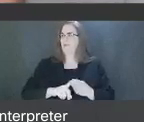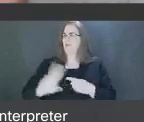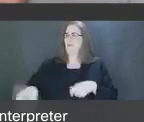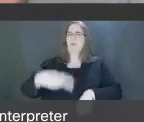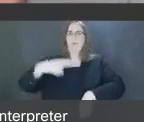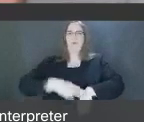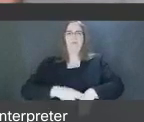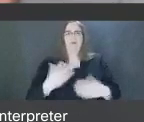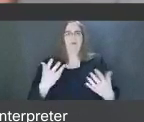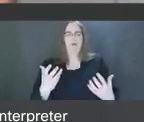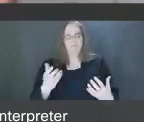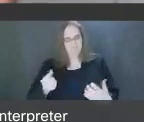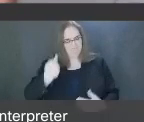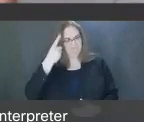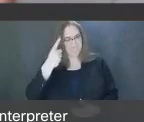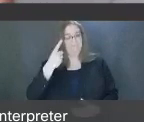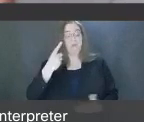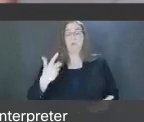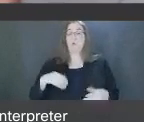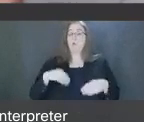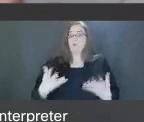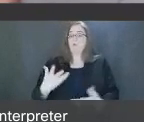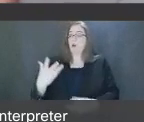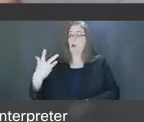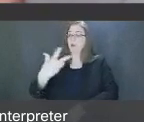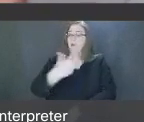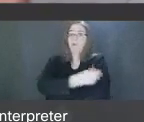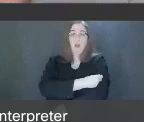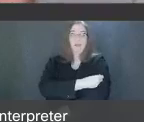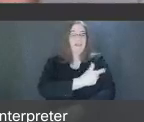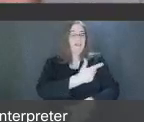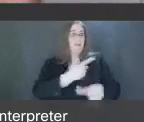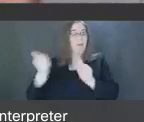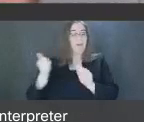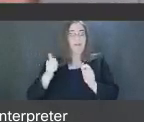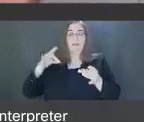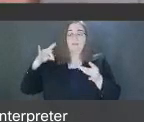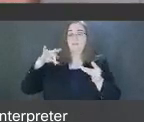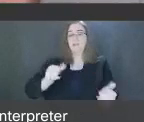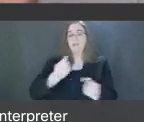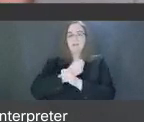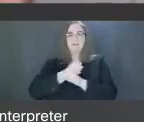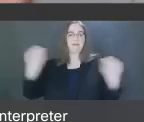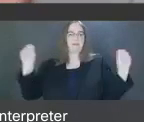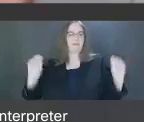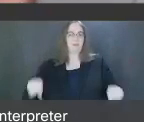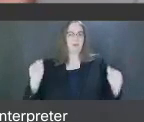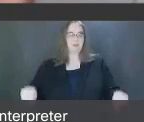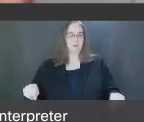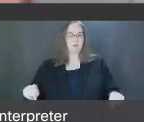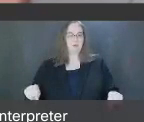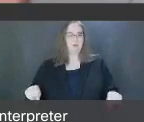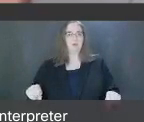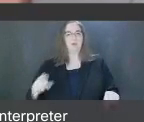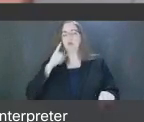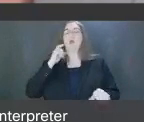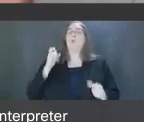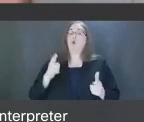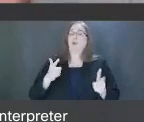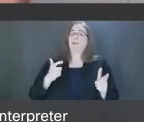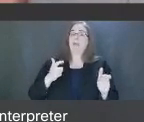normalcy. We want to provide shots in arms as quickly, efficiently, and as safely as we can. And we are accelerating the